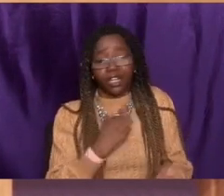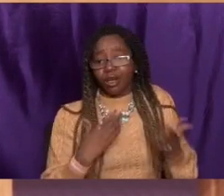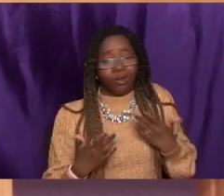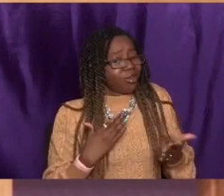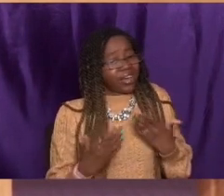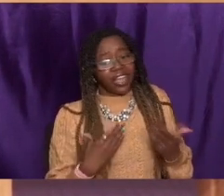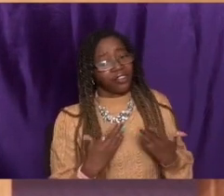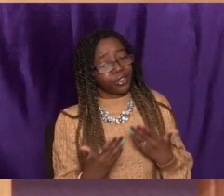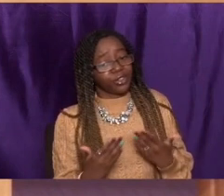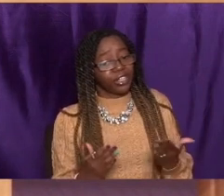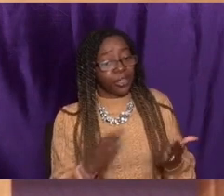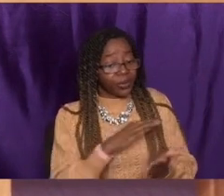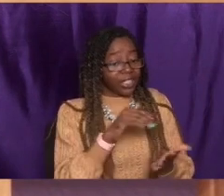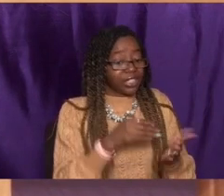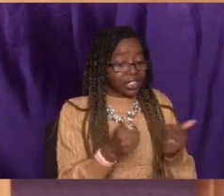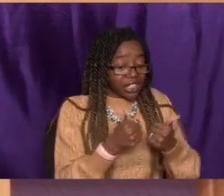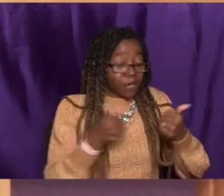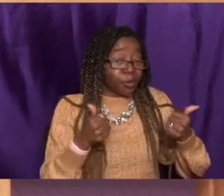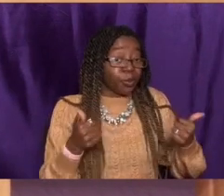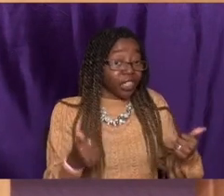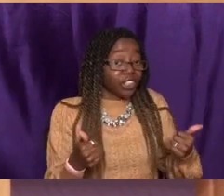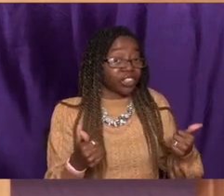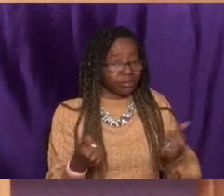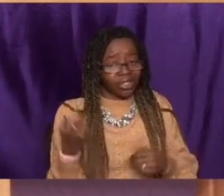Wherever there's a gap, God's got me.